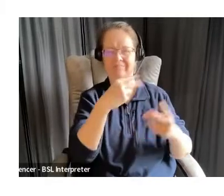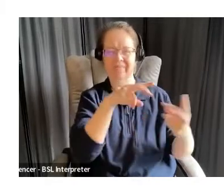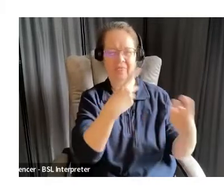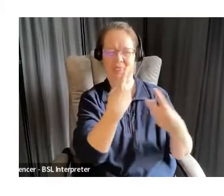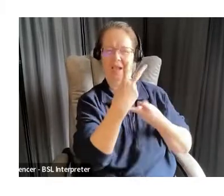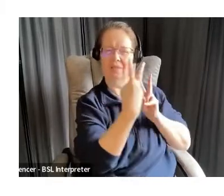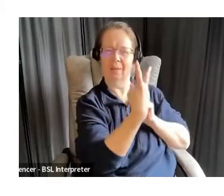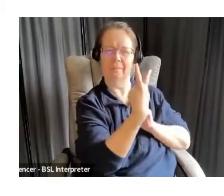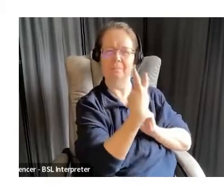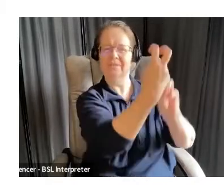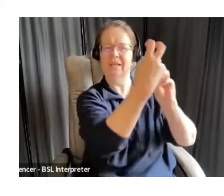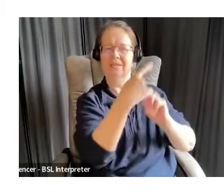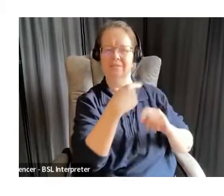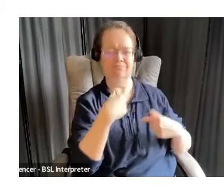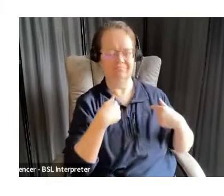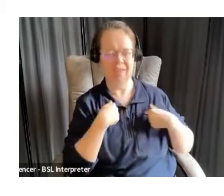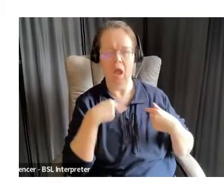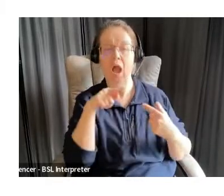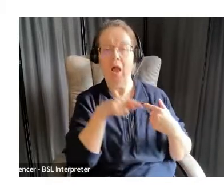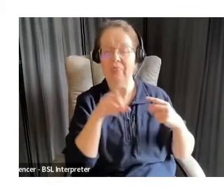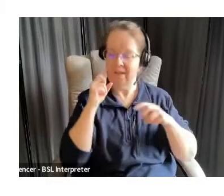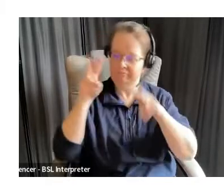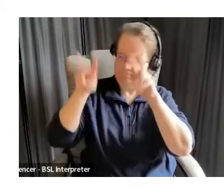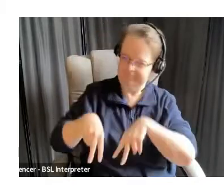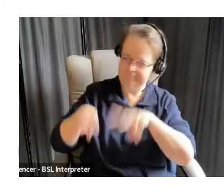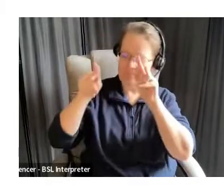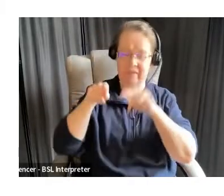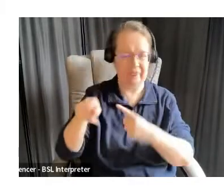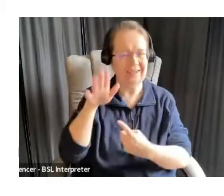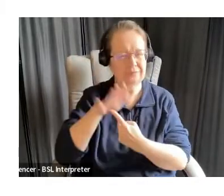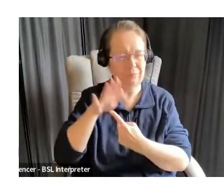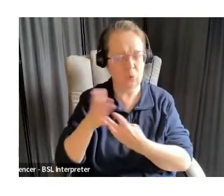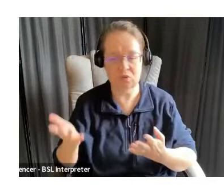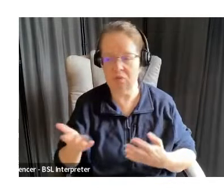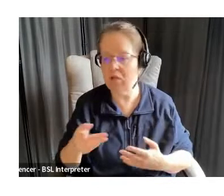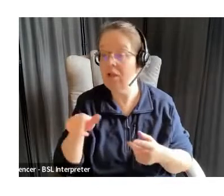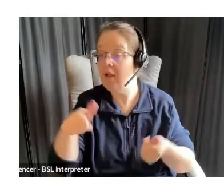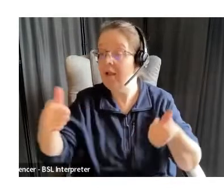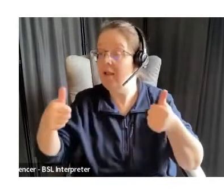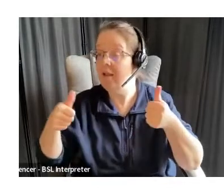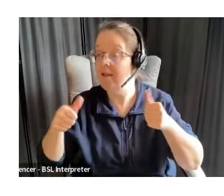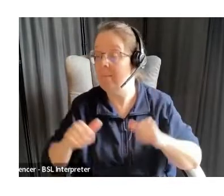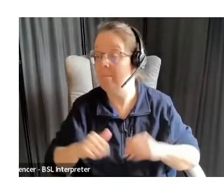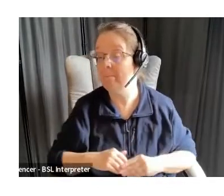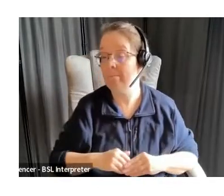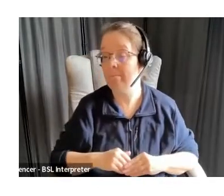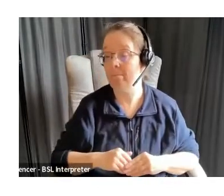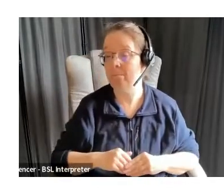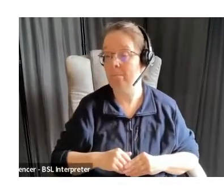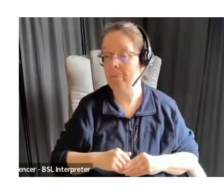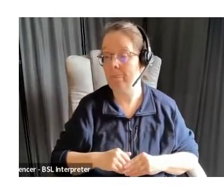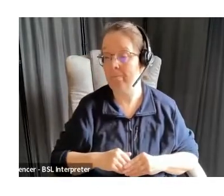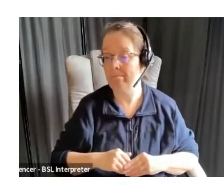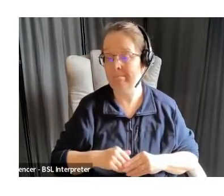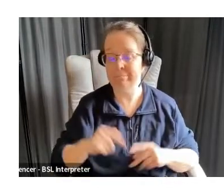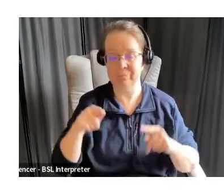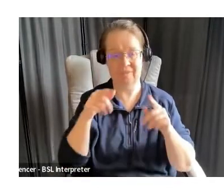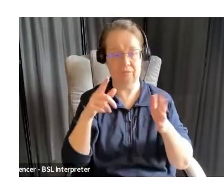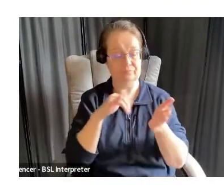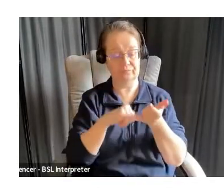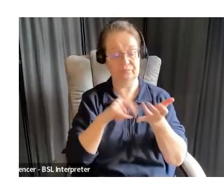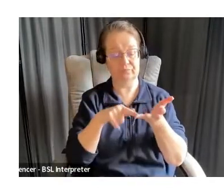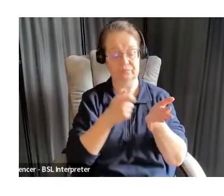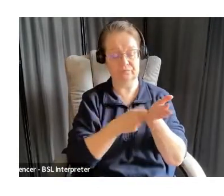and optics matter. Okay, here's another one. Here's the results of a survey of